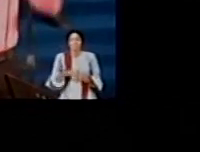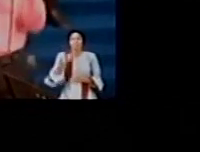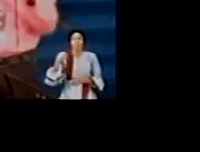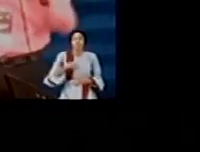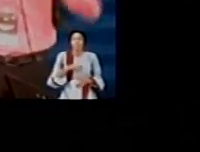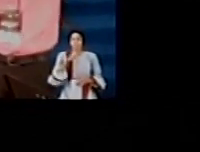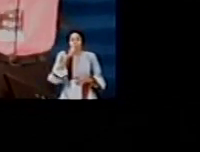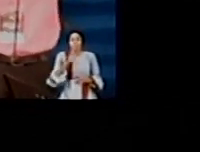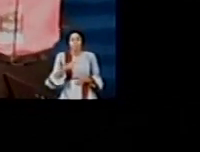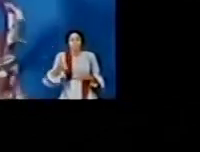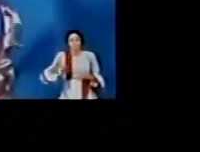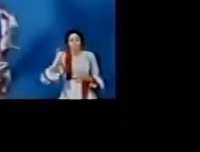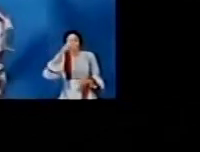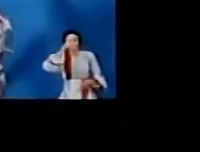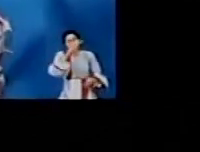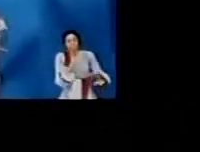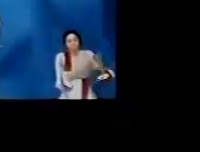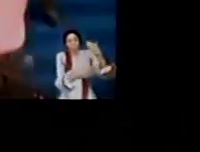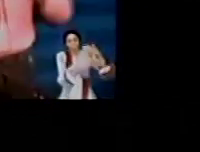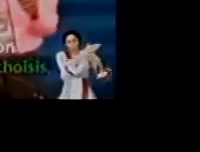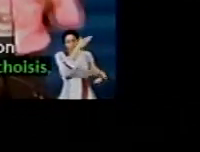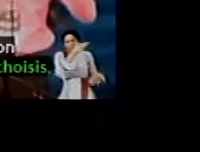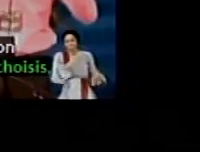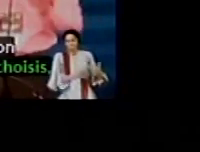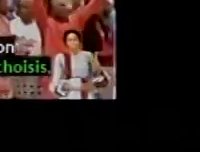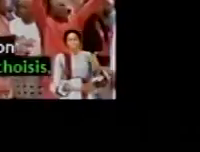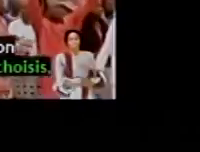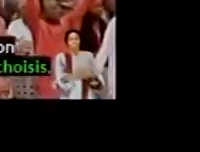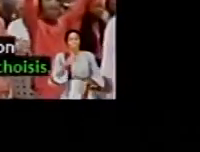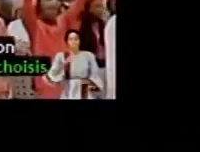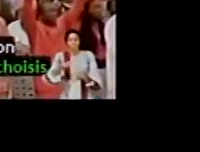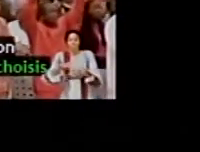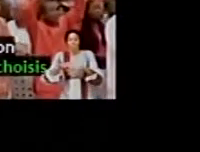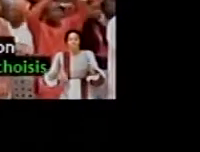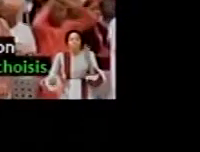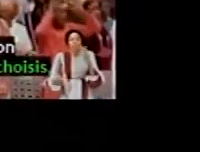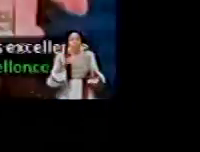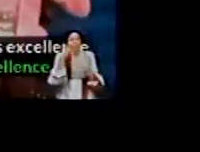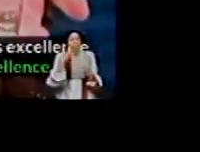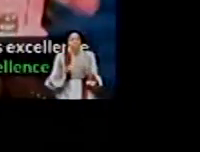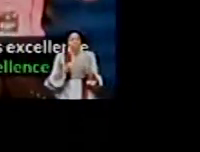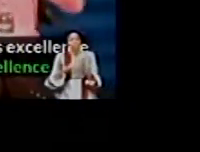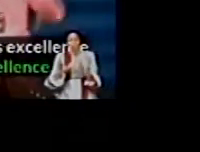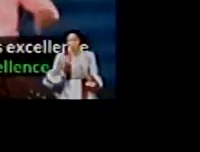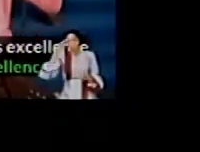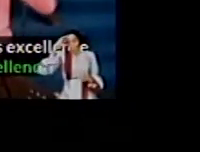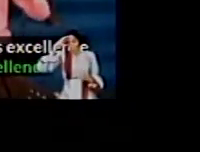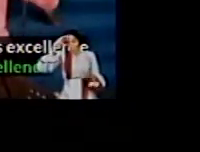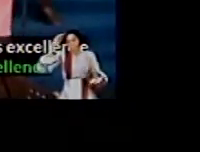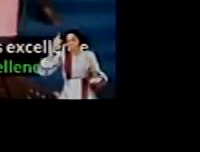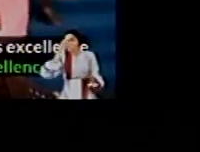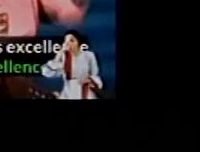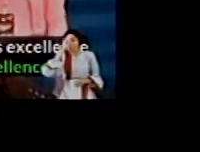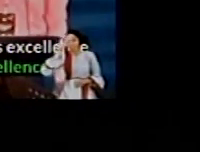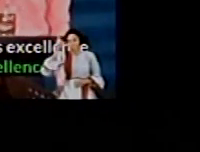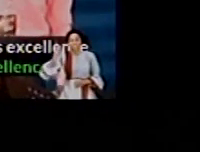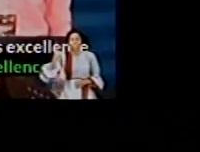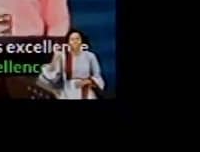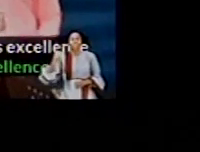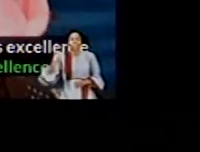say, we are a chosen generation, but to show His